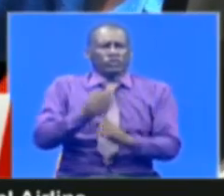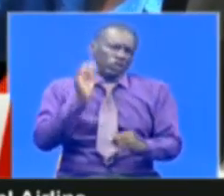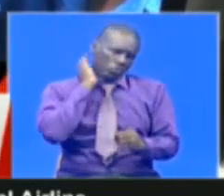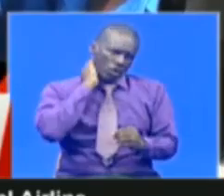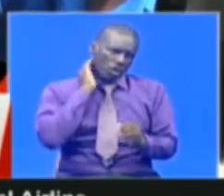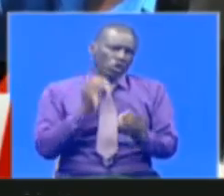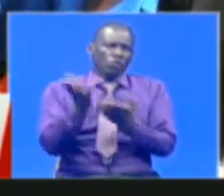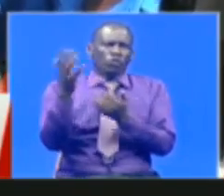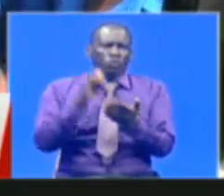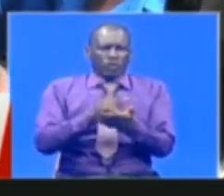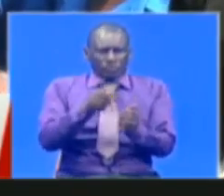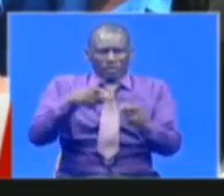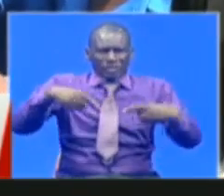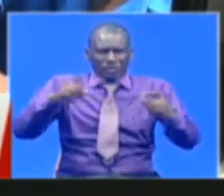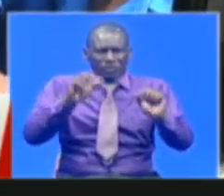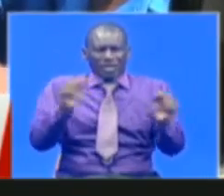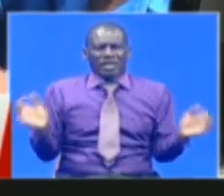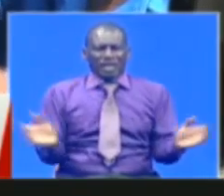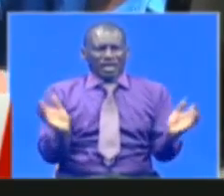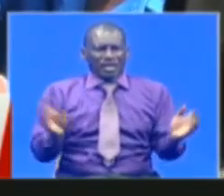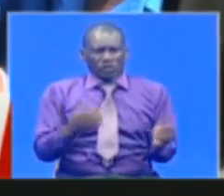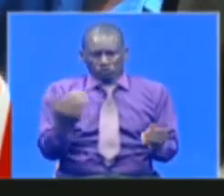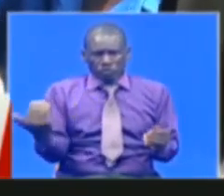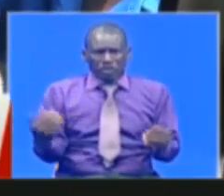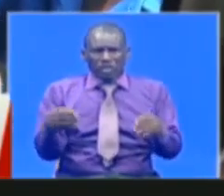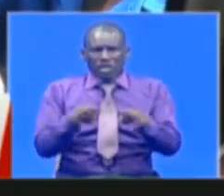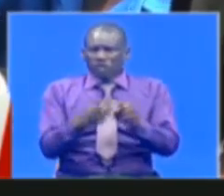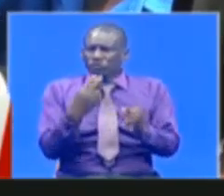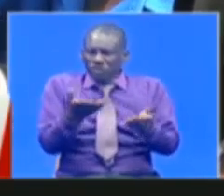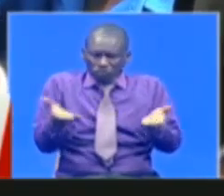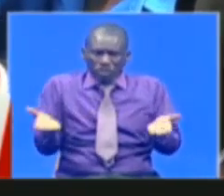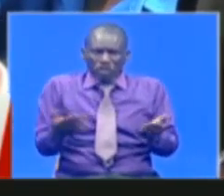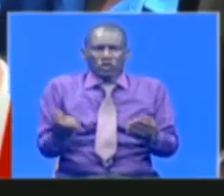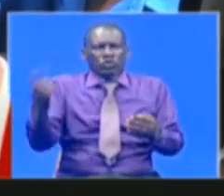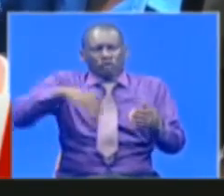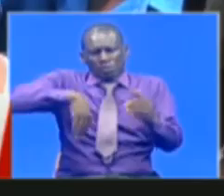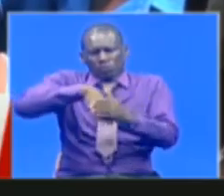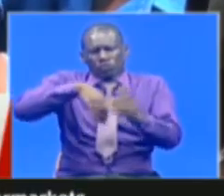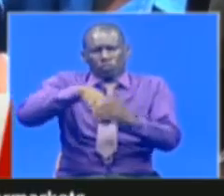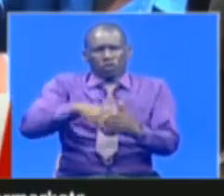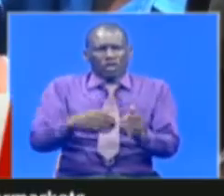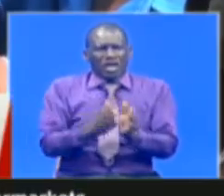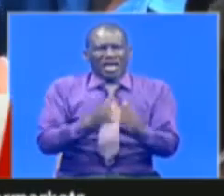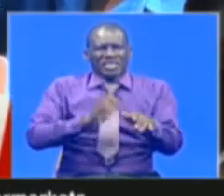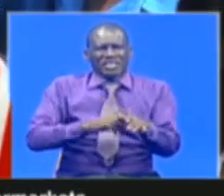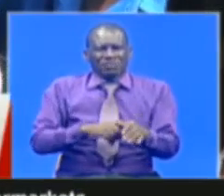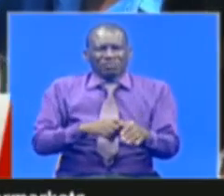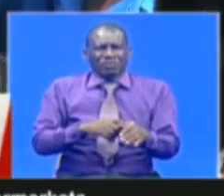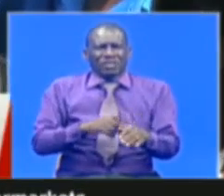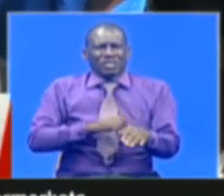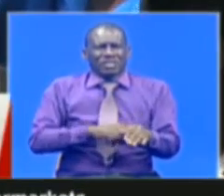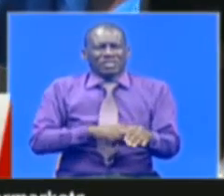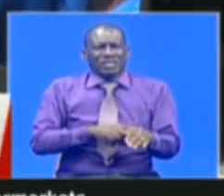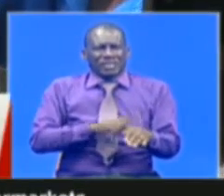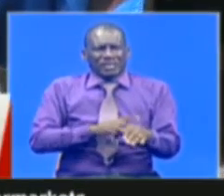success, then we can encourage kids like the ones you've seen here today to come and play football. And once they have a distraction, they will not